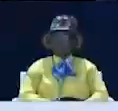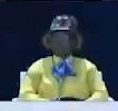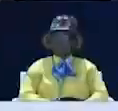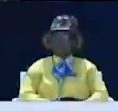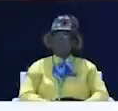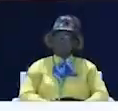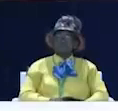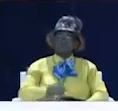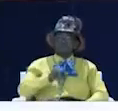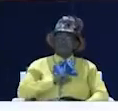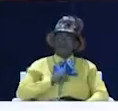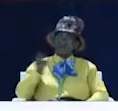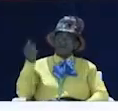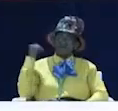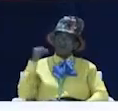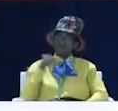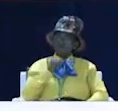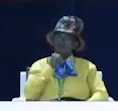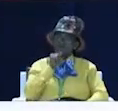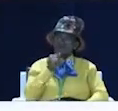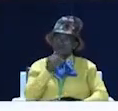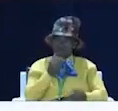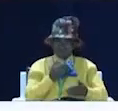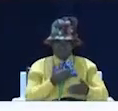I wasn't born here.